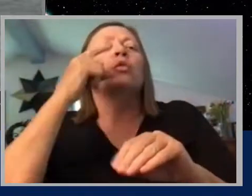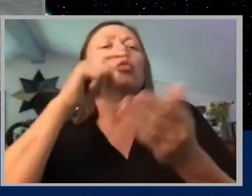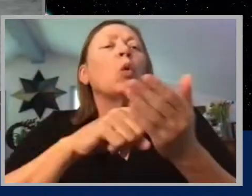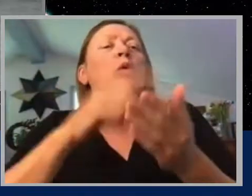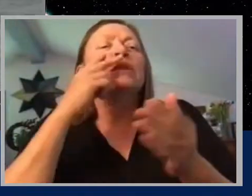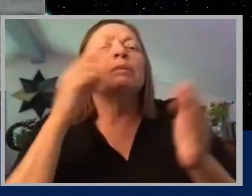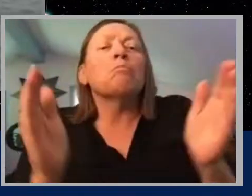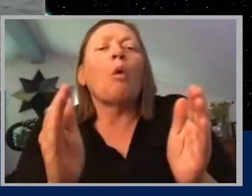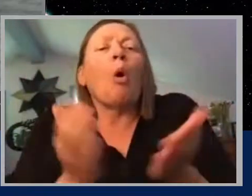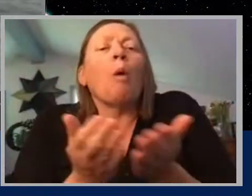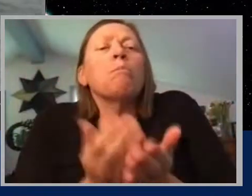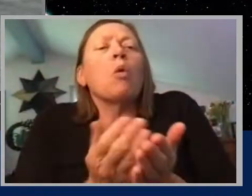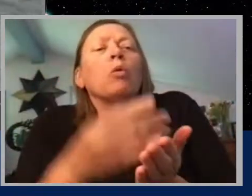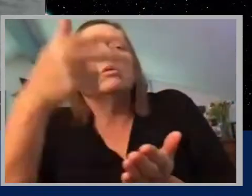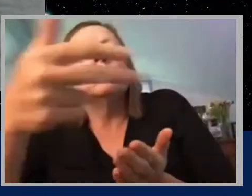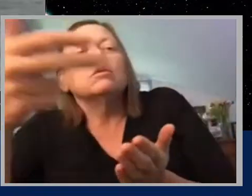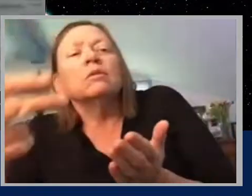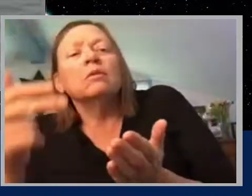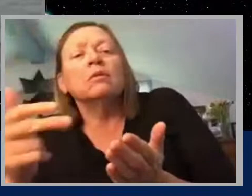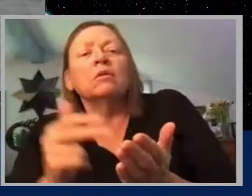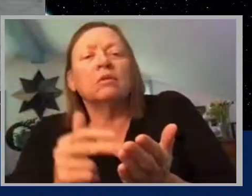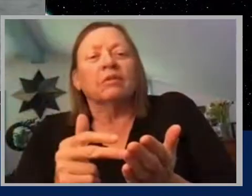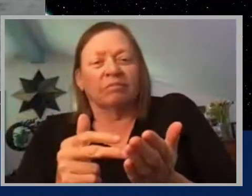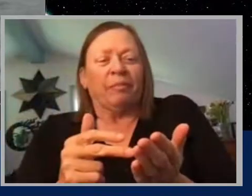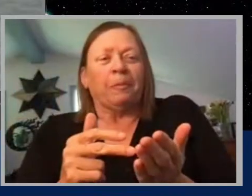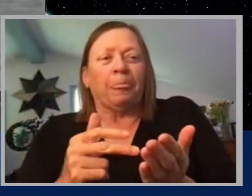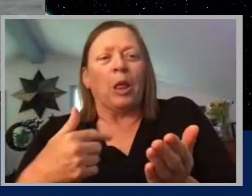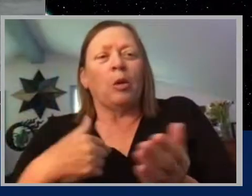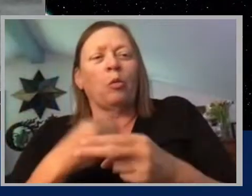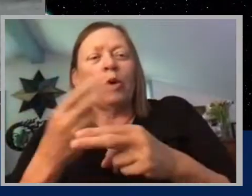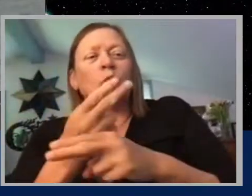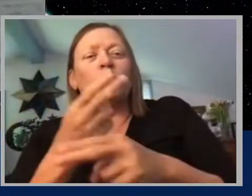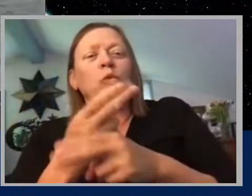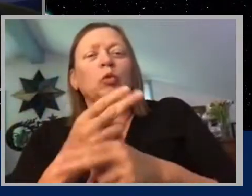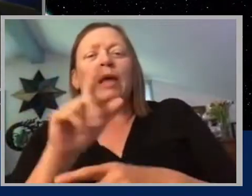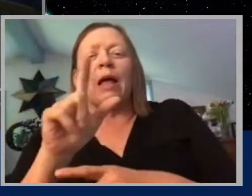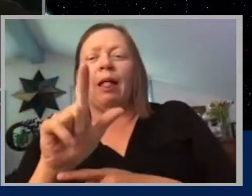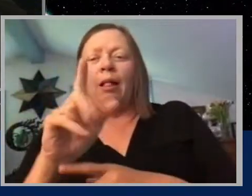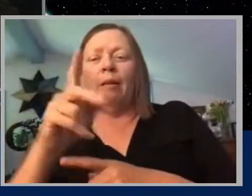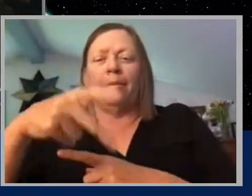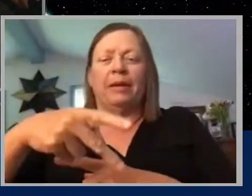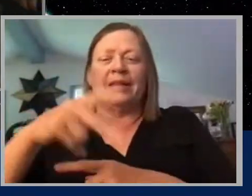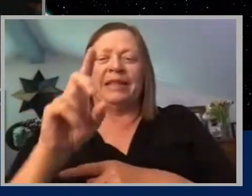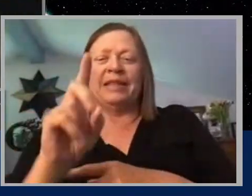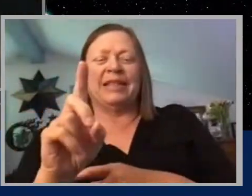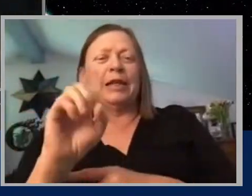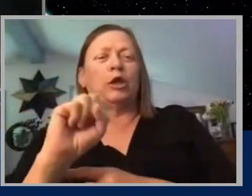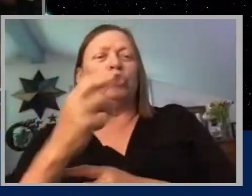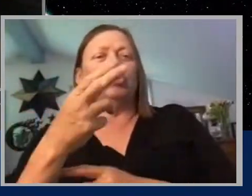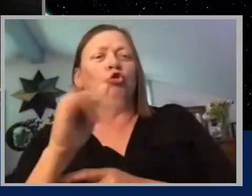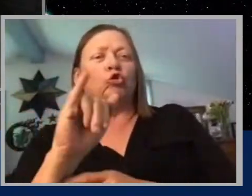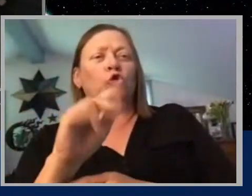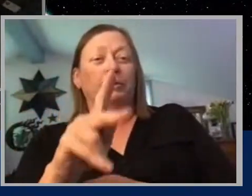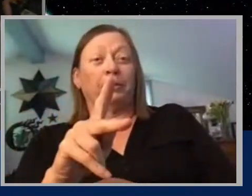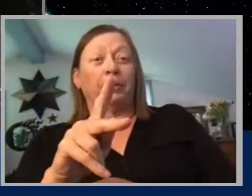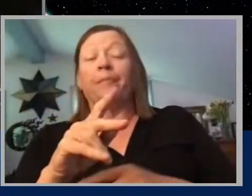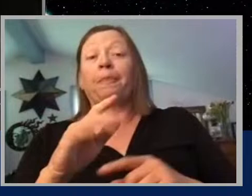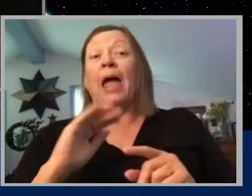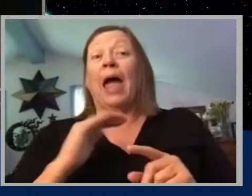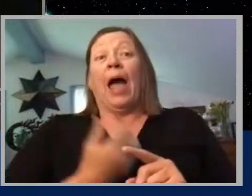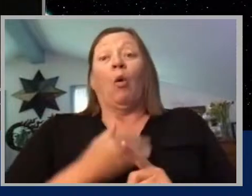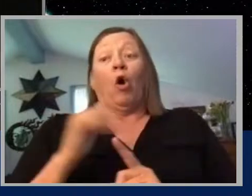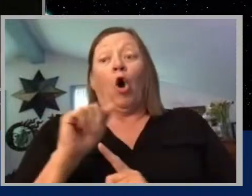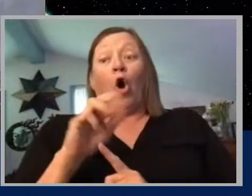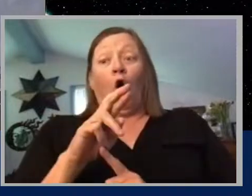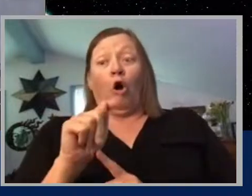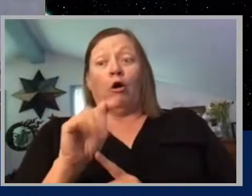the LPD ship that you saw for Artemis I was called Portland, but they have several LPD ships